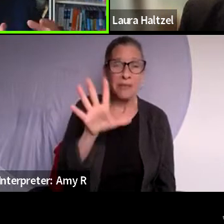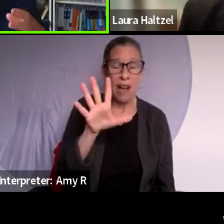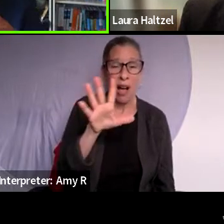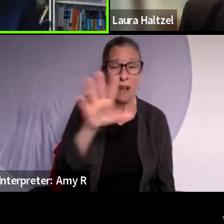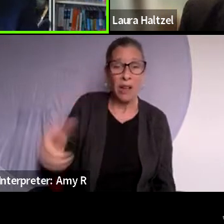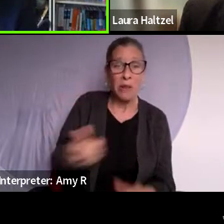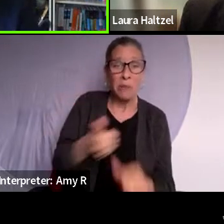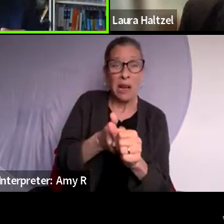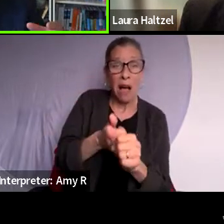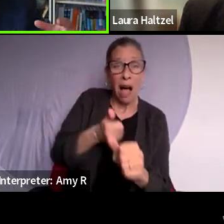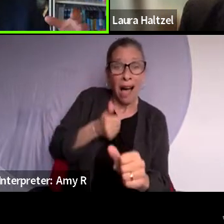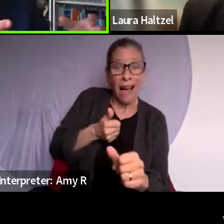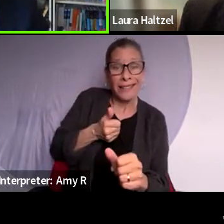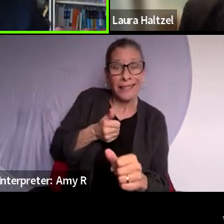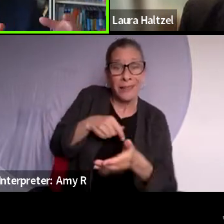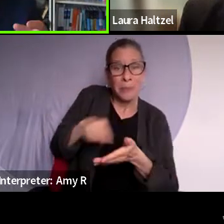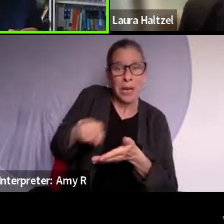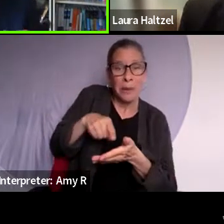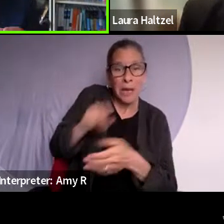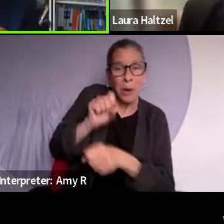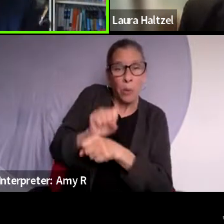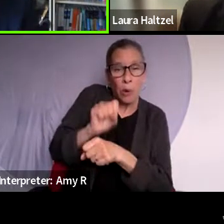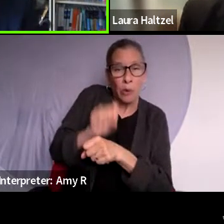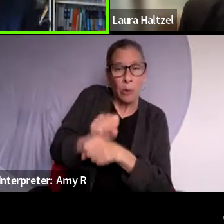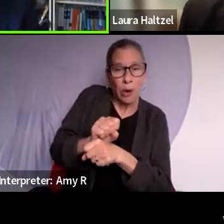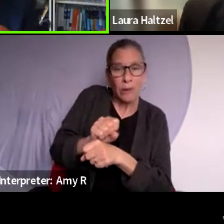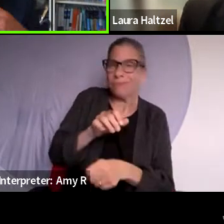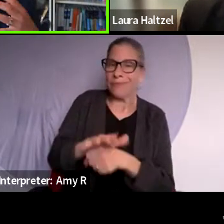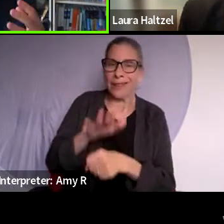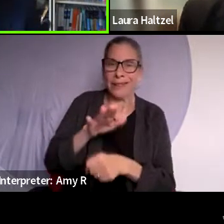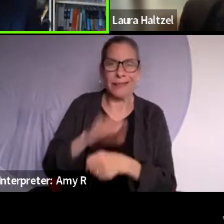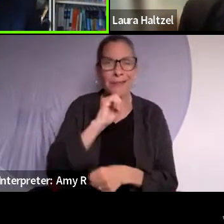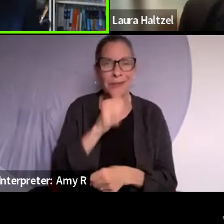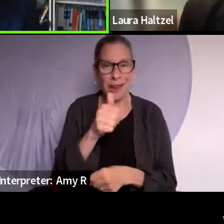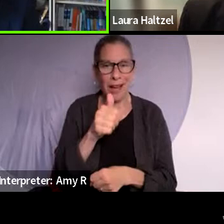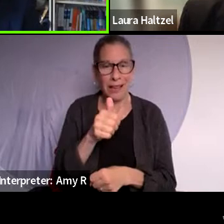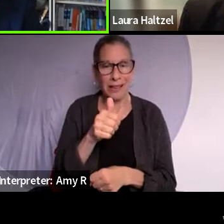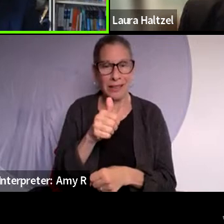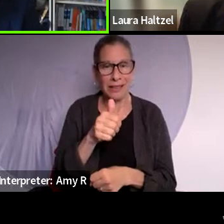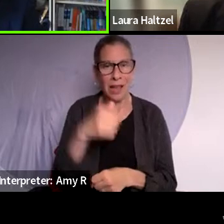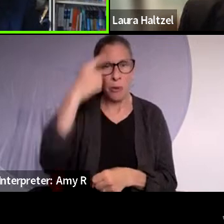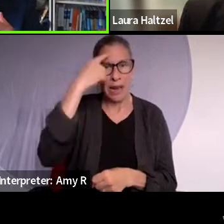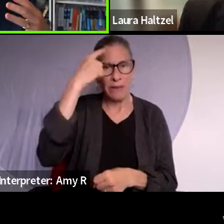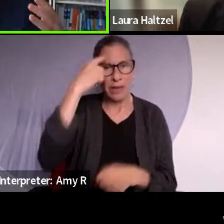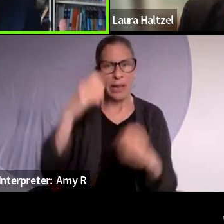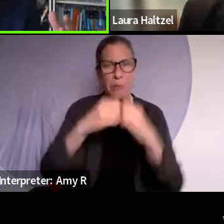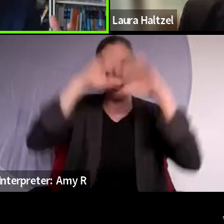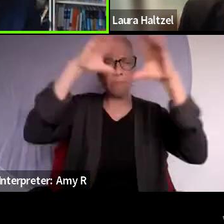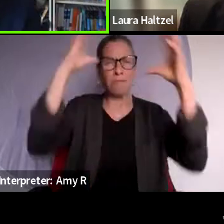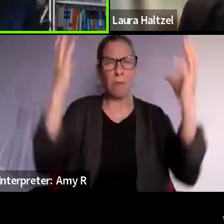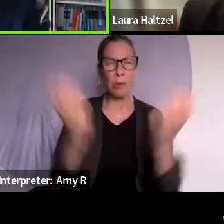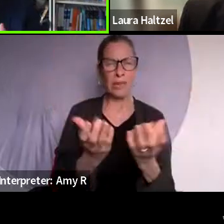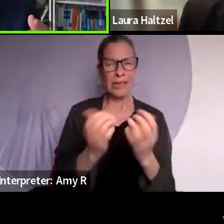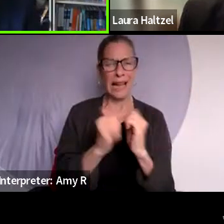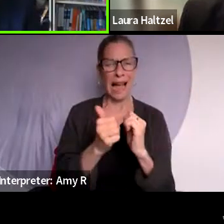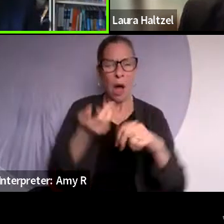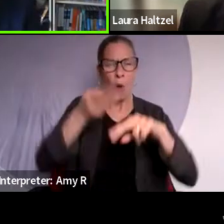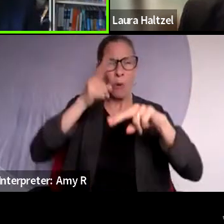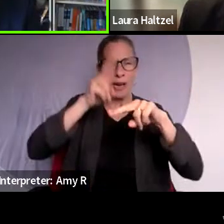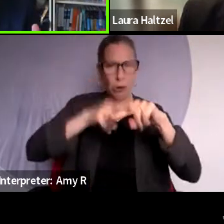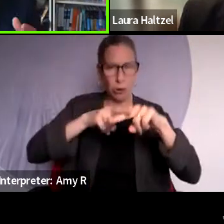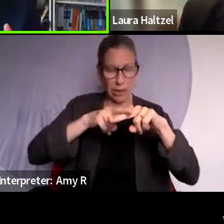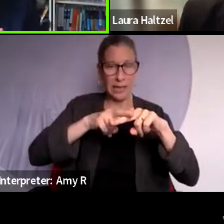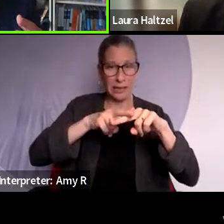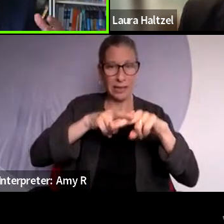as many to support those workers. So the worker to beneficiary ratio is declining. We have to think more holistically about how we increase labor force